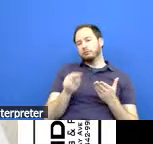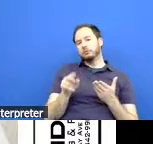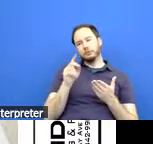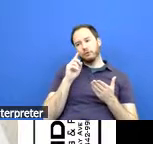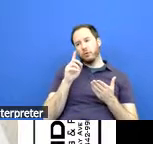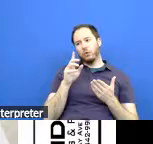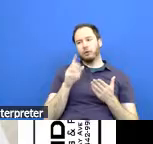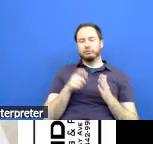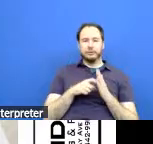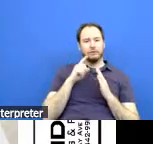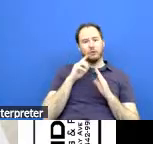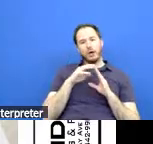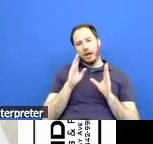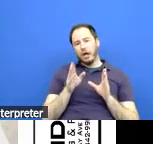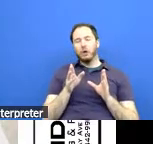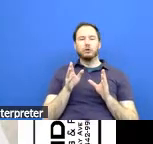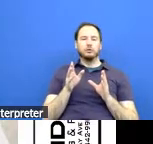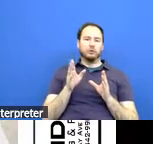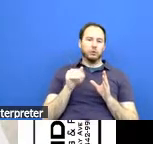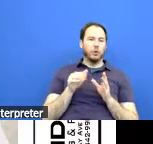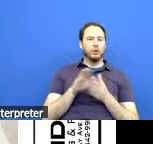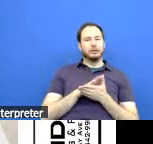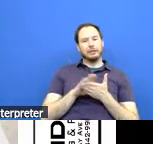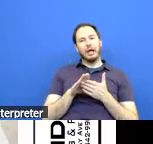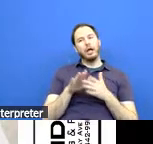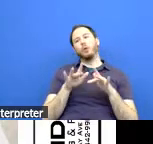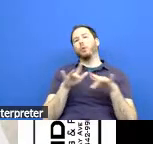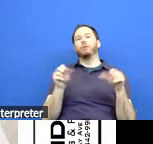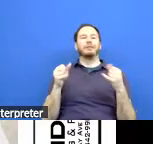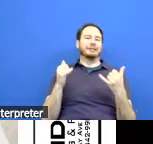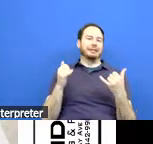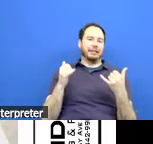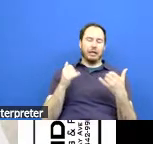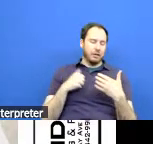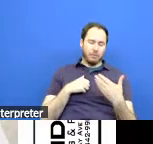housing, and I get it, it's a nice open field today.